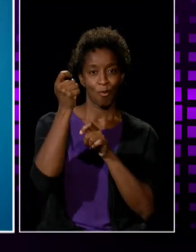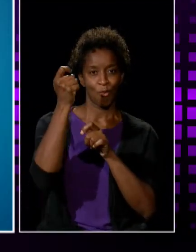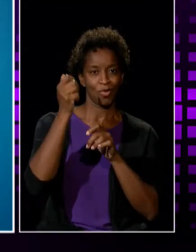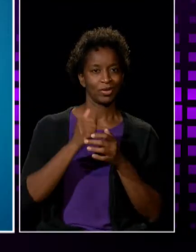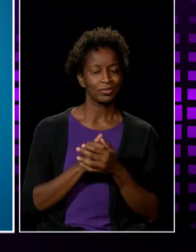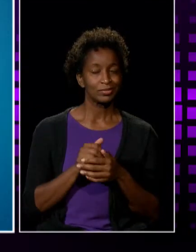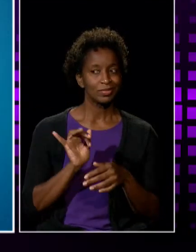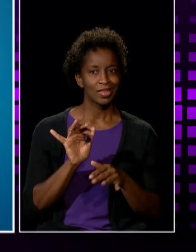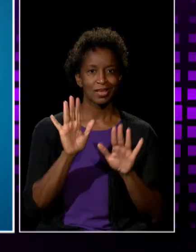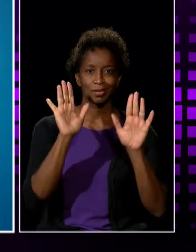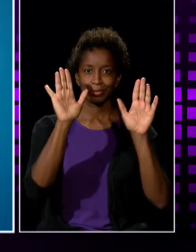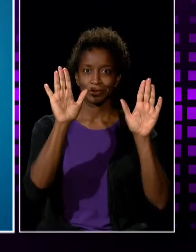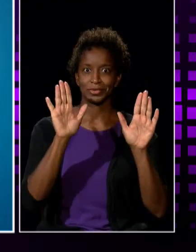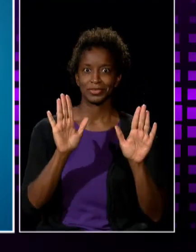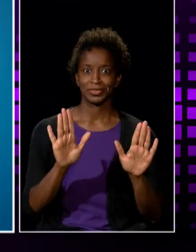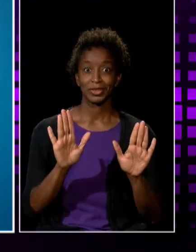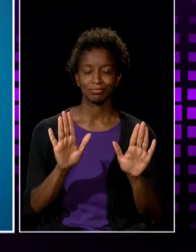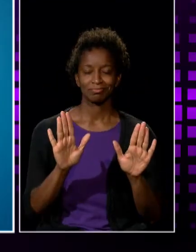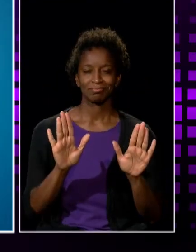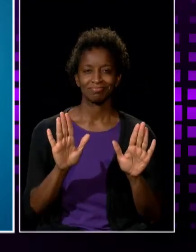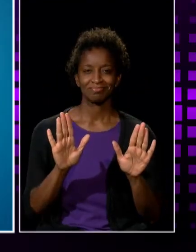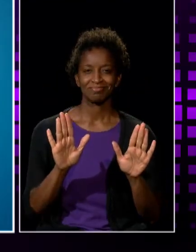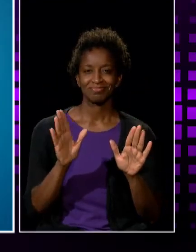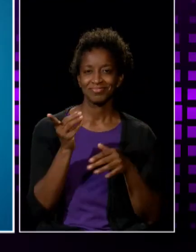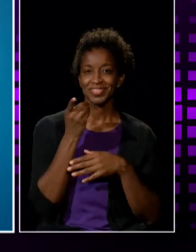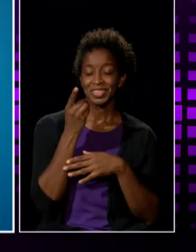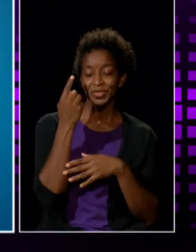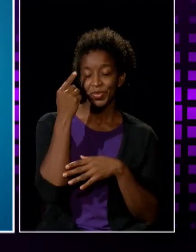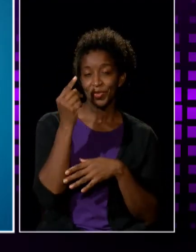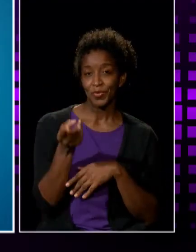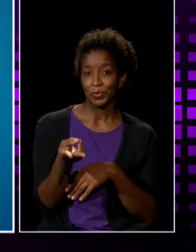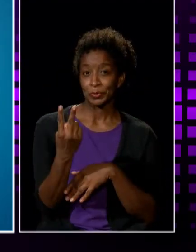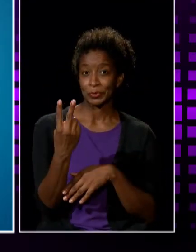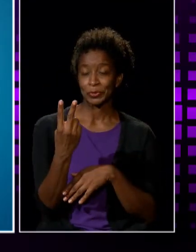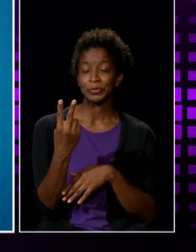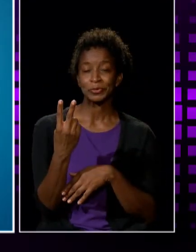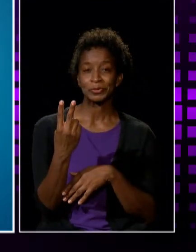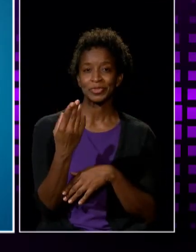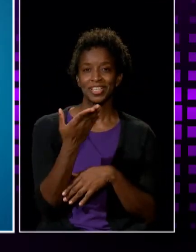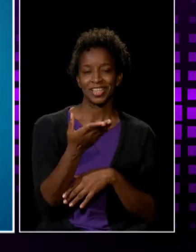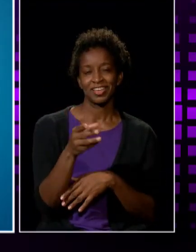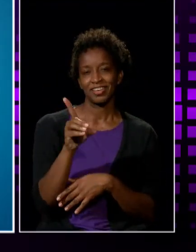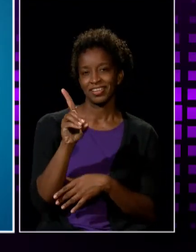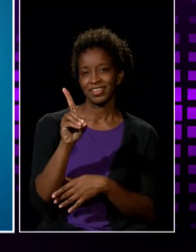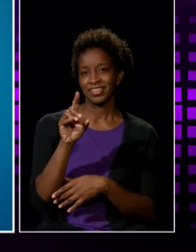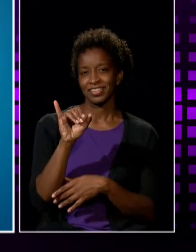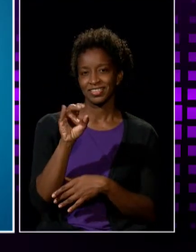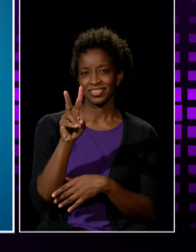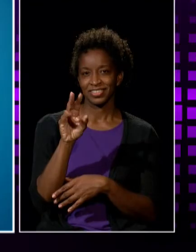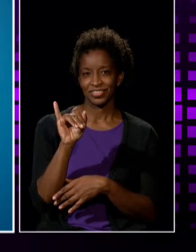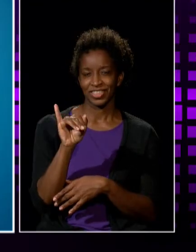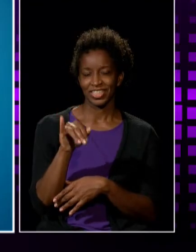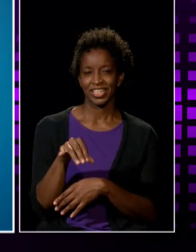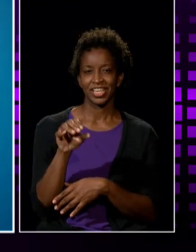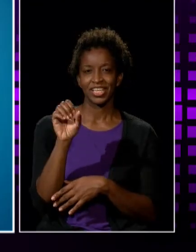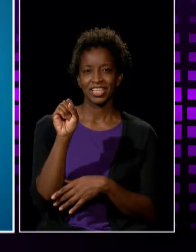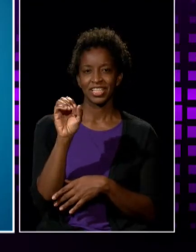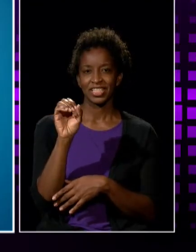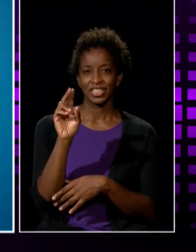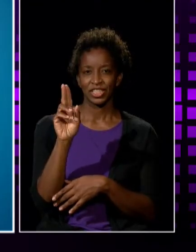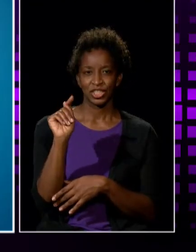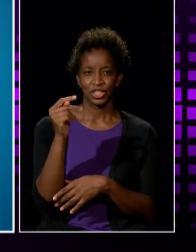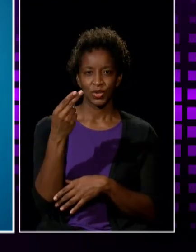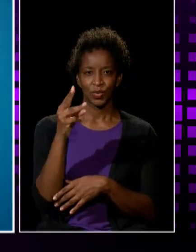say, a dinner for two at Divi South Winds Resort. So just a review of last show, we spoke